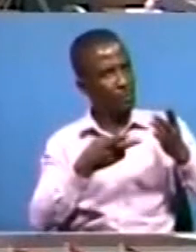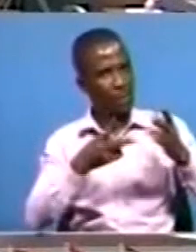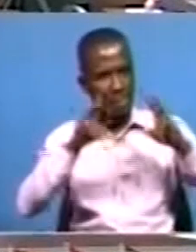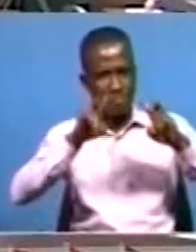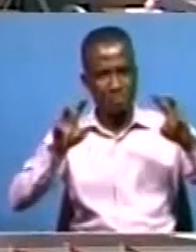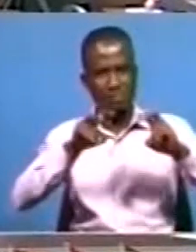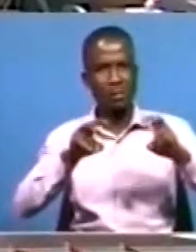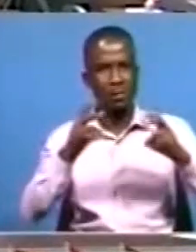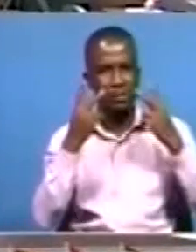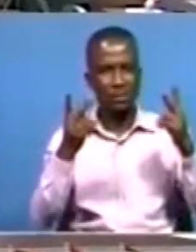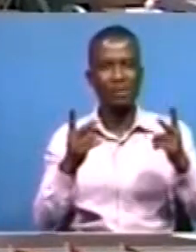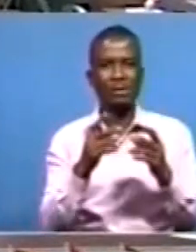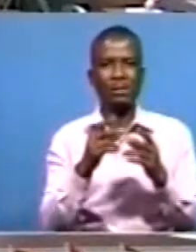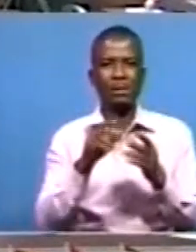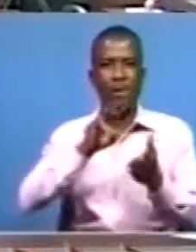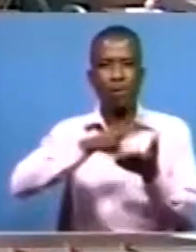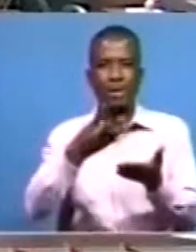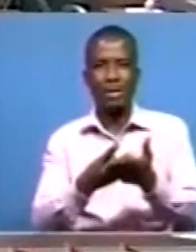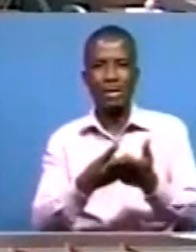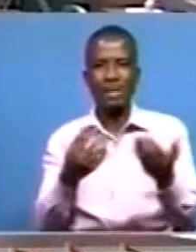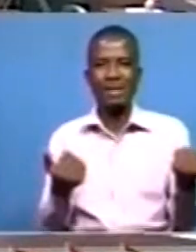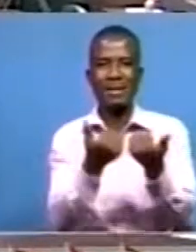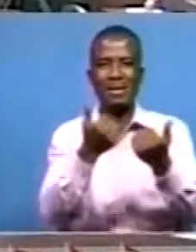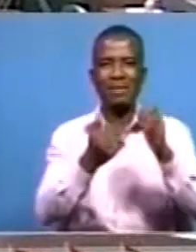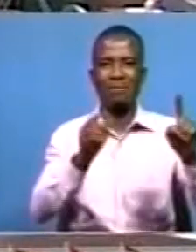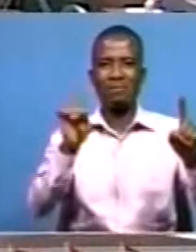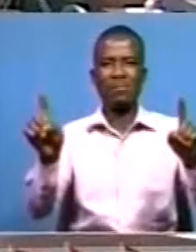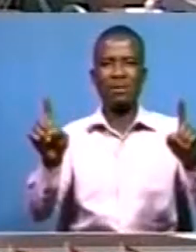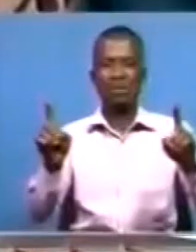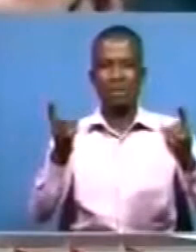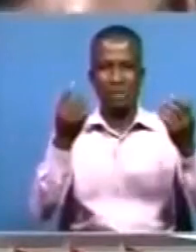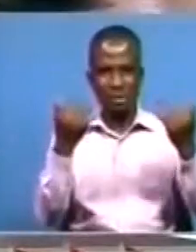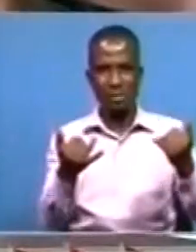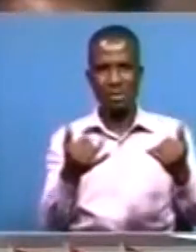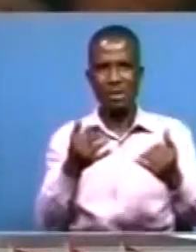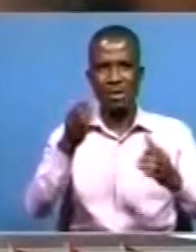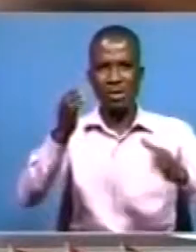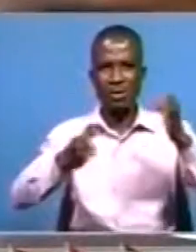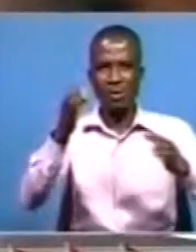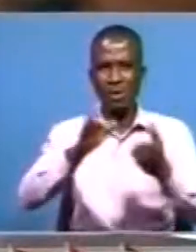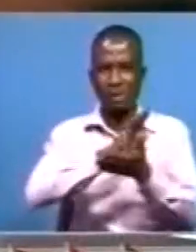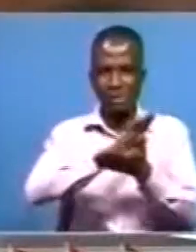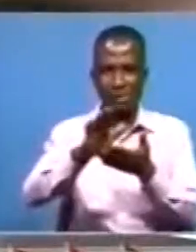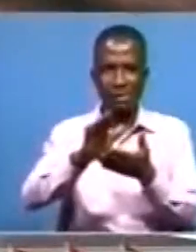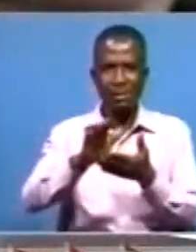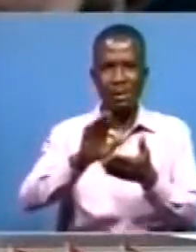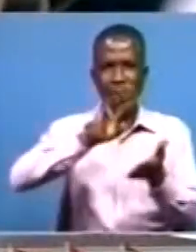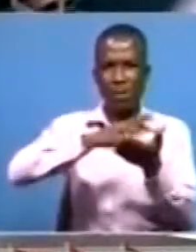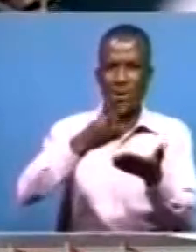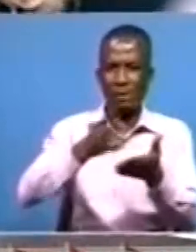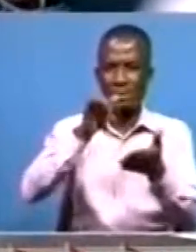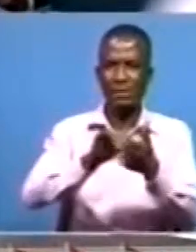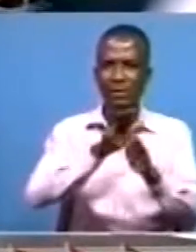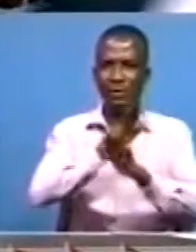between an adverse witness and hostile witness. The court was clear that being an adverse or hostile does